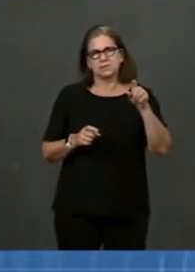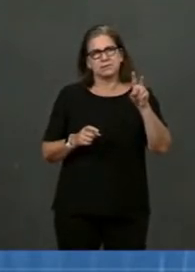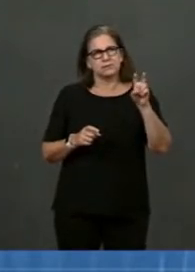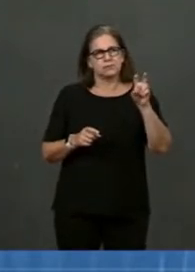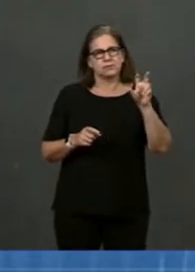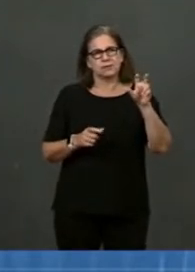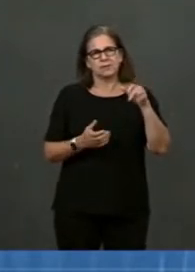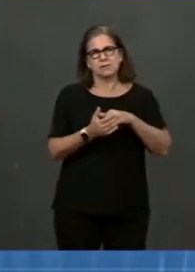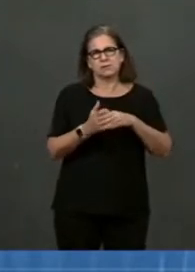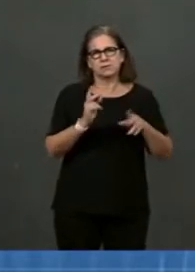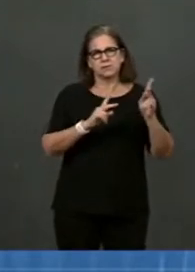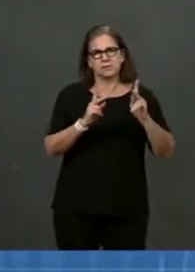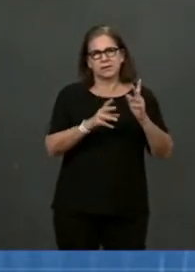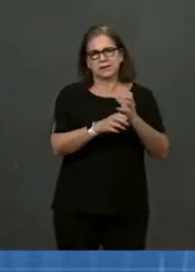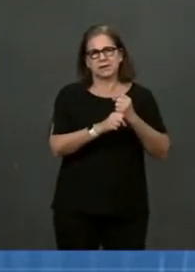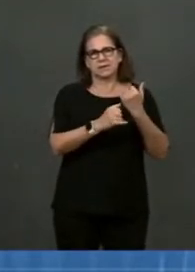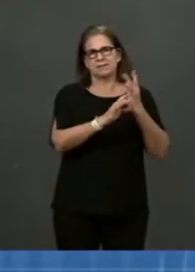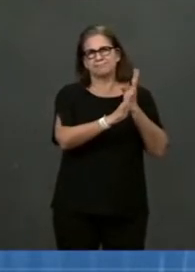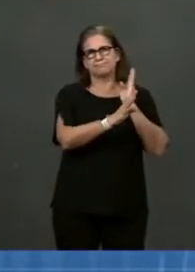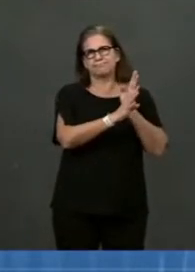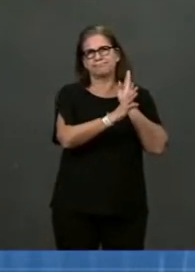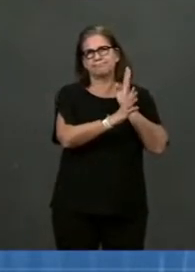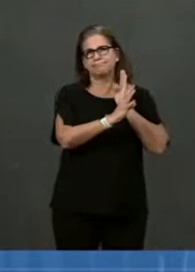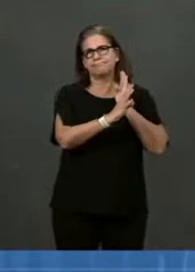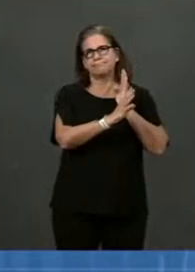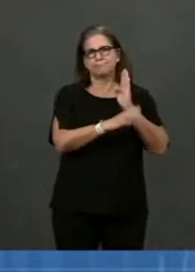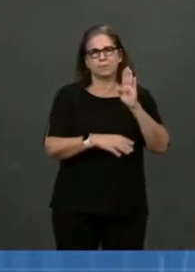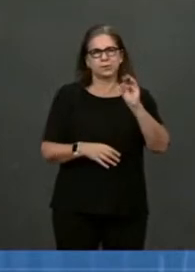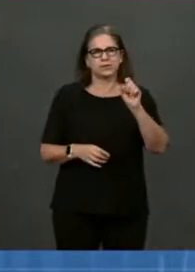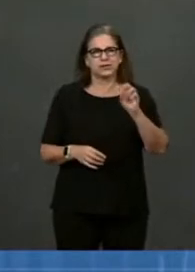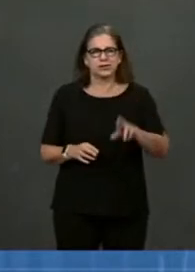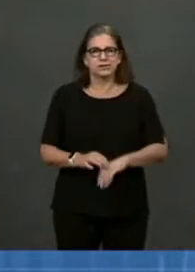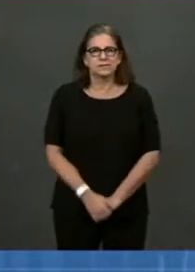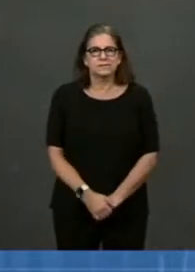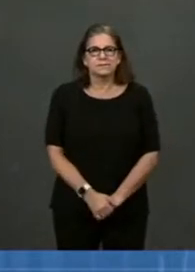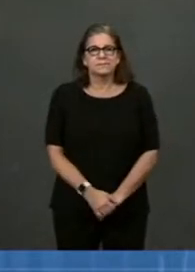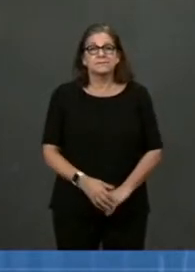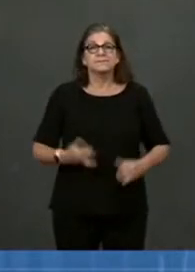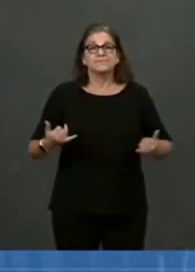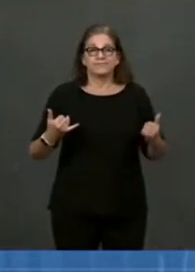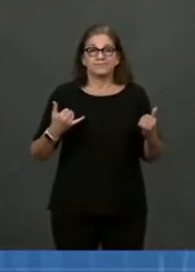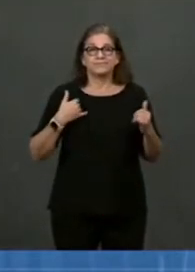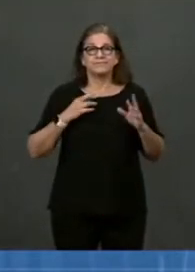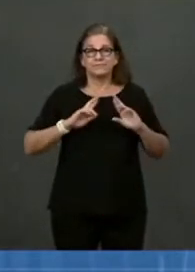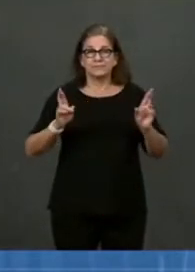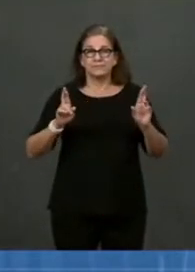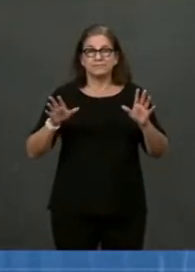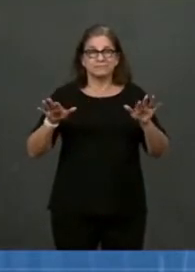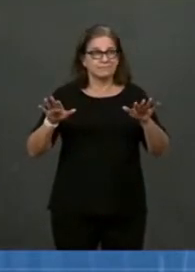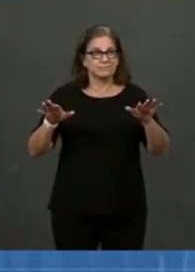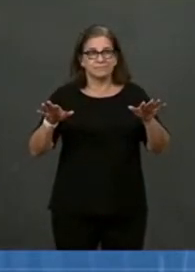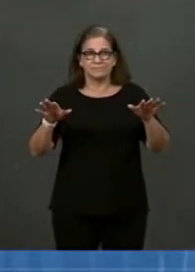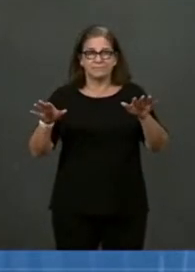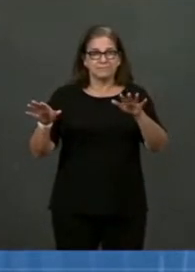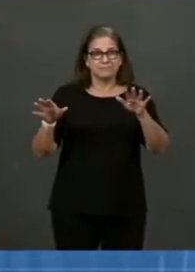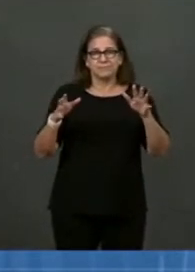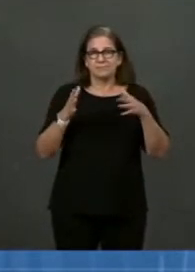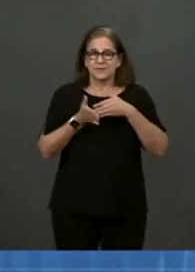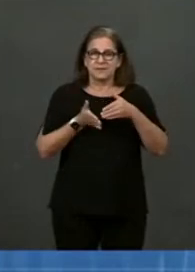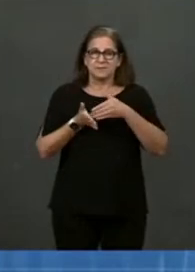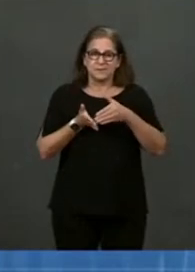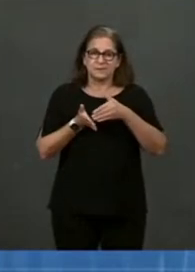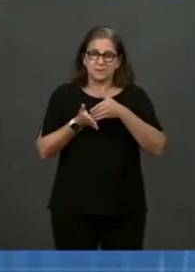day. And we are ready to get booster shots in the arms of tens of millions of newly eligible Americans.